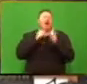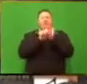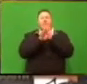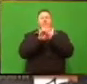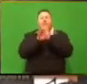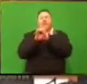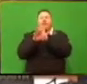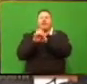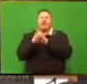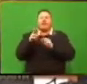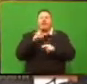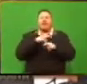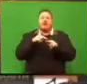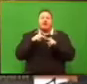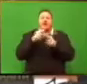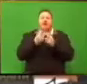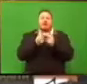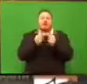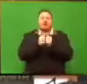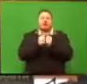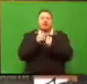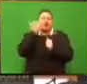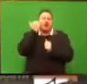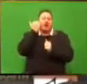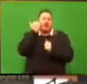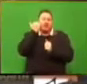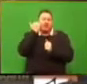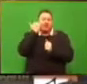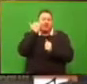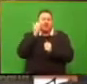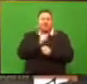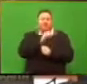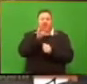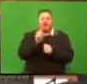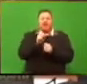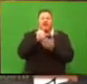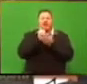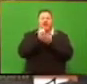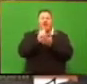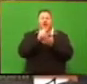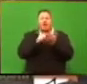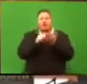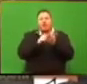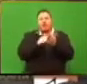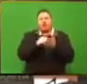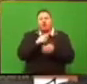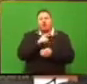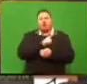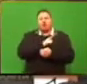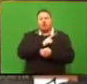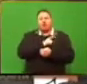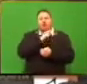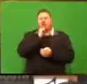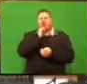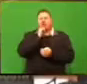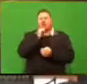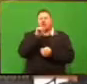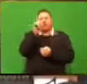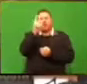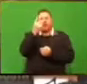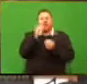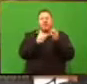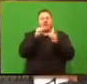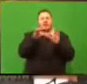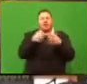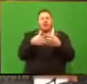a national unity government in South Africa could help deepen democracy because it means no one political party